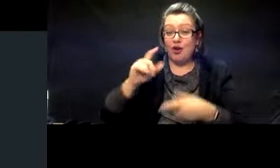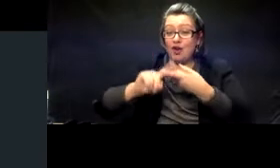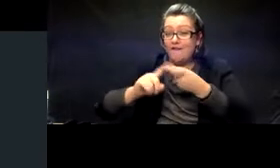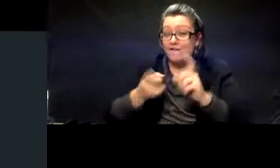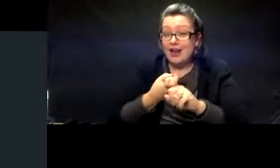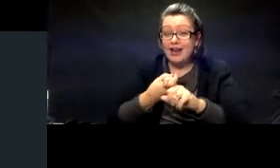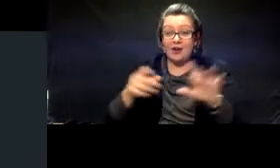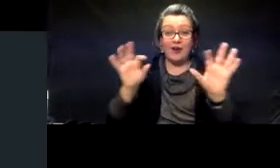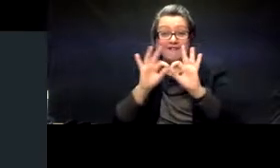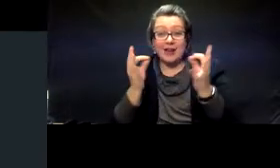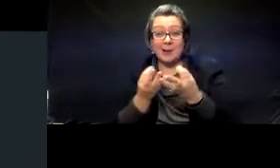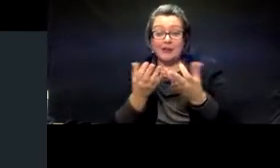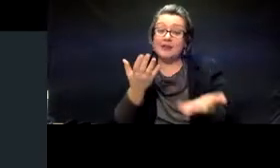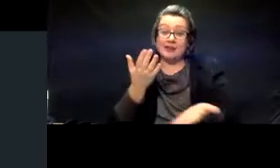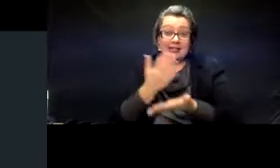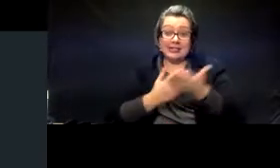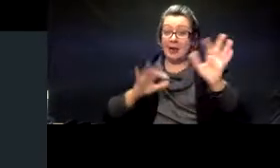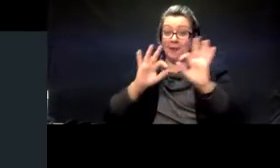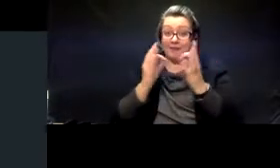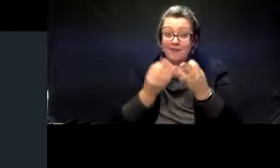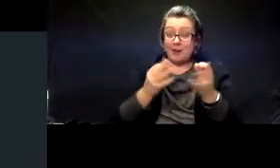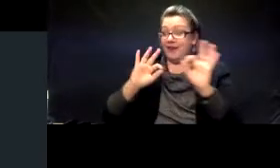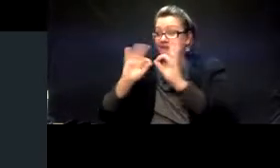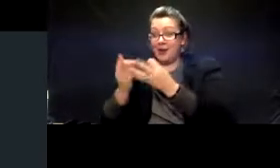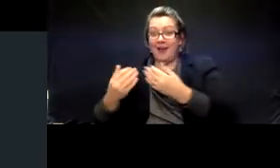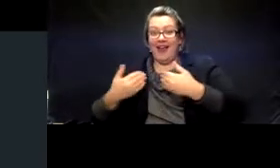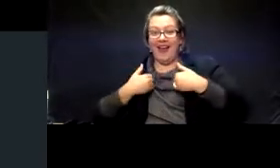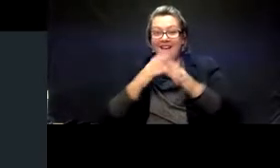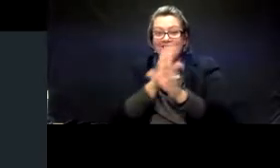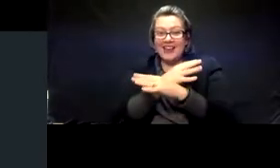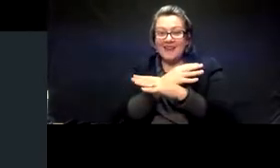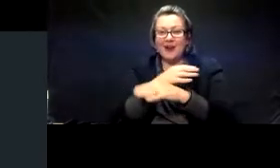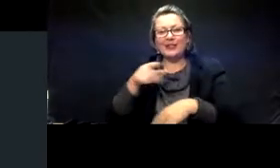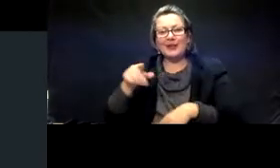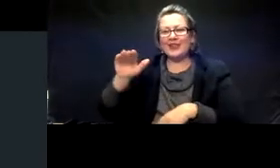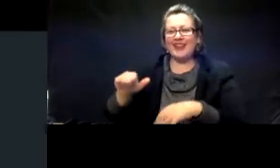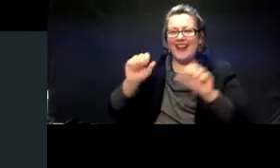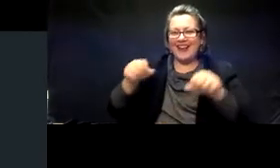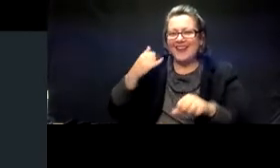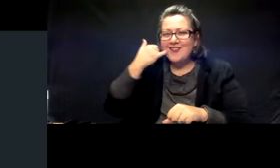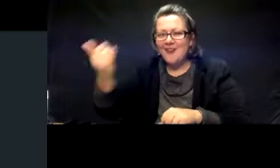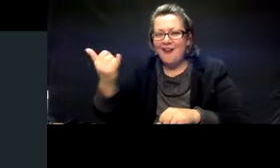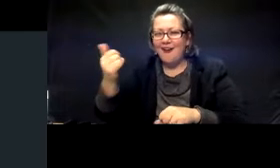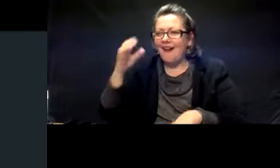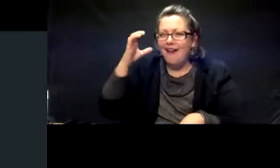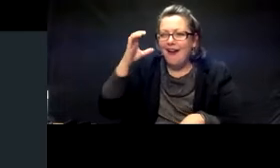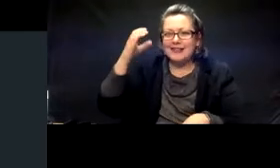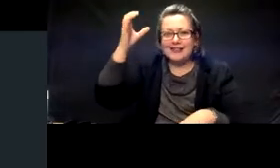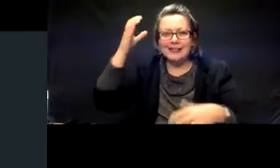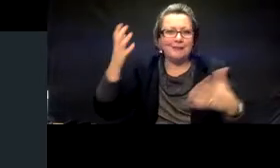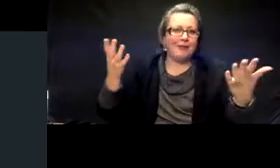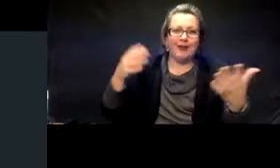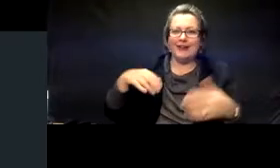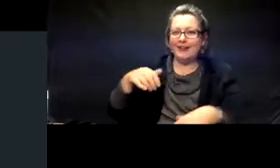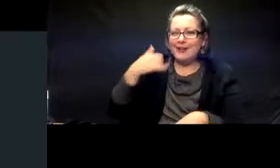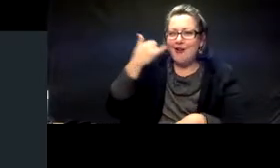that conversation with the interpreter or calling a friend or a family member. Some families have video phones so the child can call